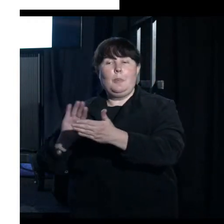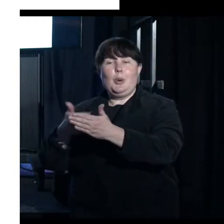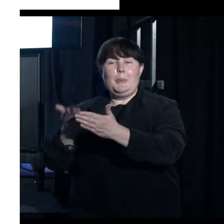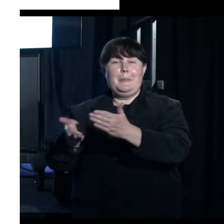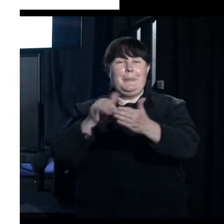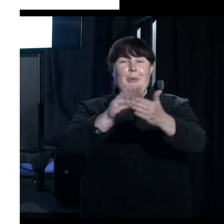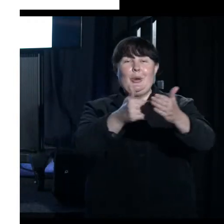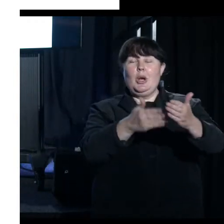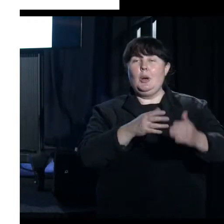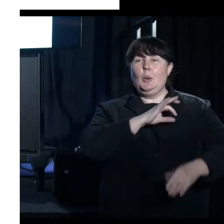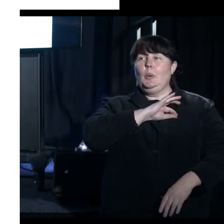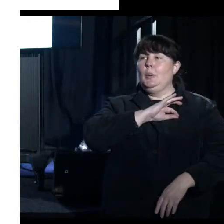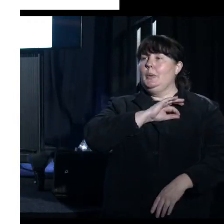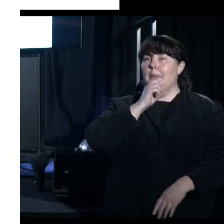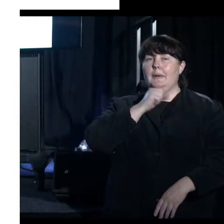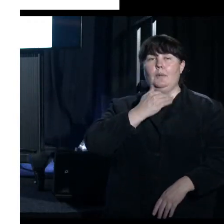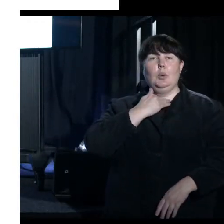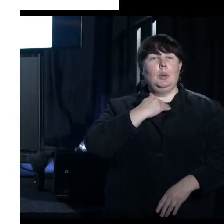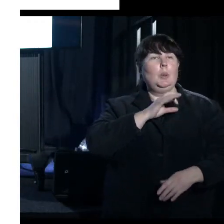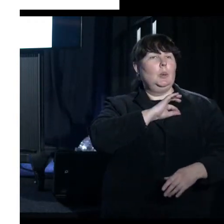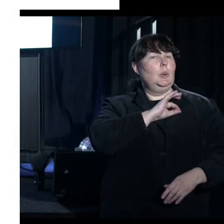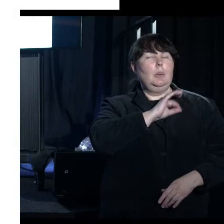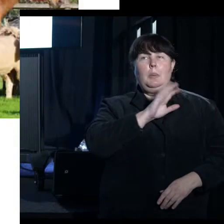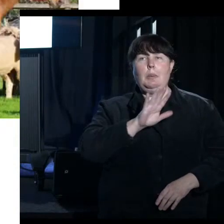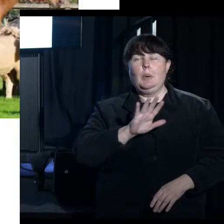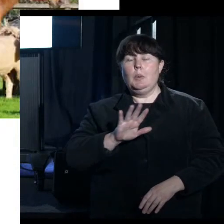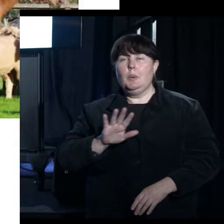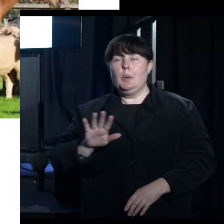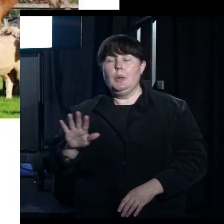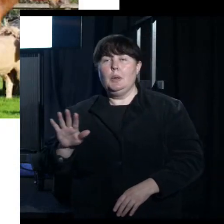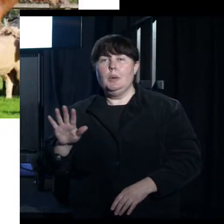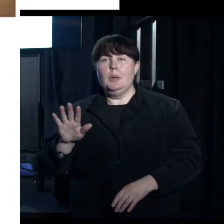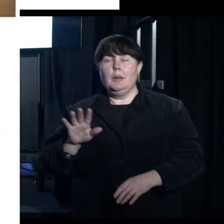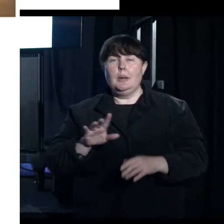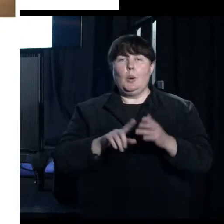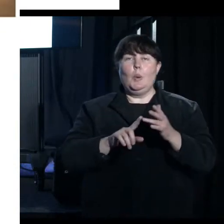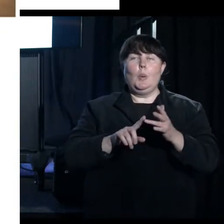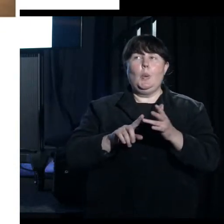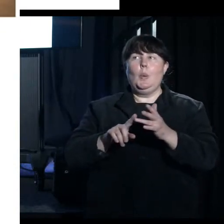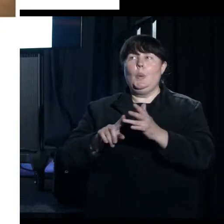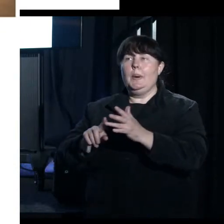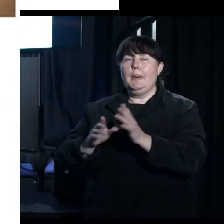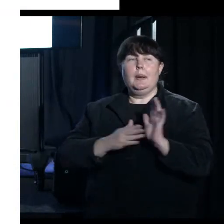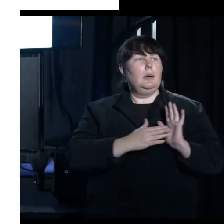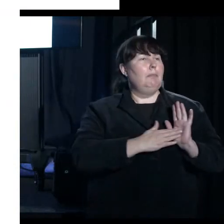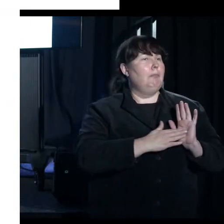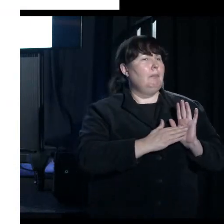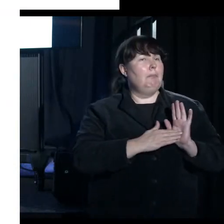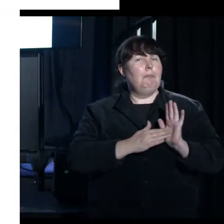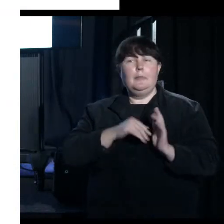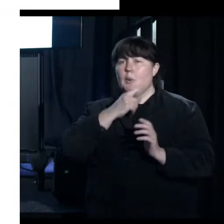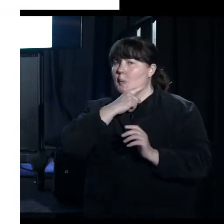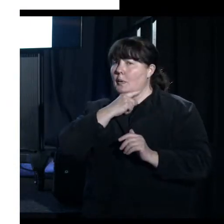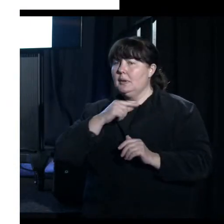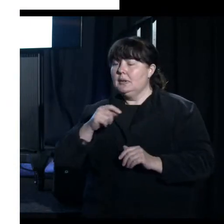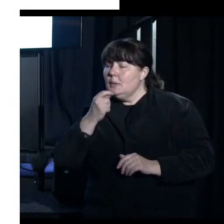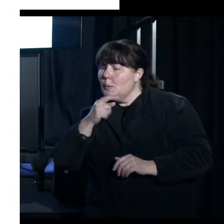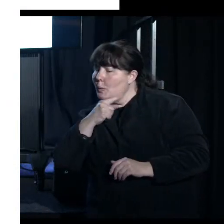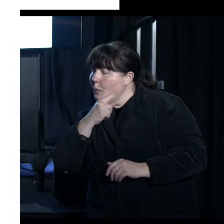Po. Oh. Yes, it's a yes. Poem. Poem. Yes, it's a yes. Every.